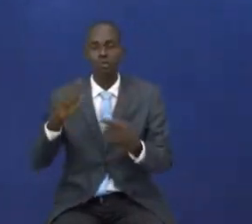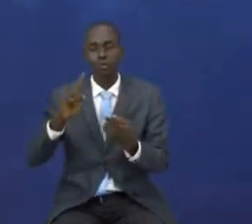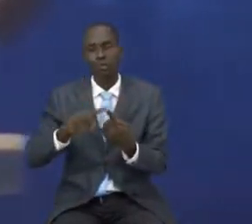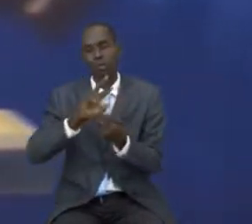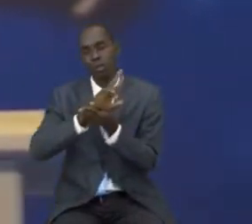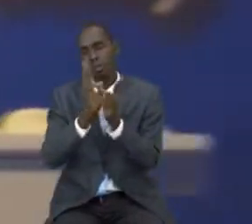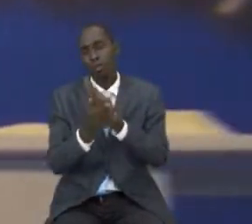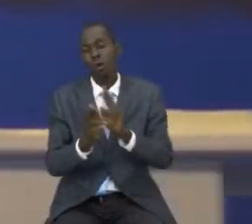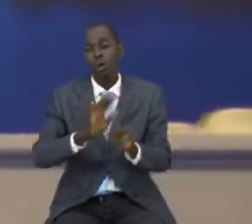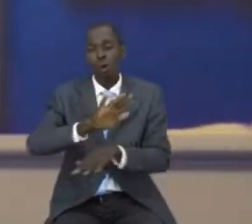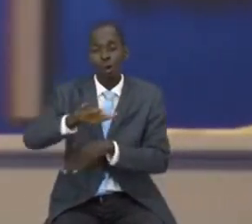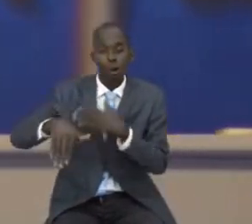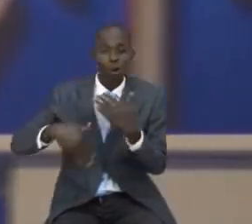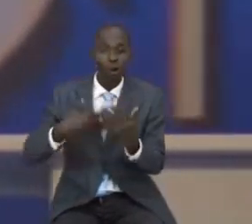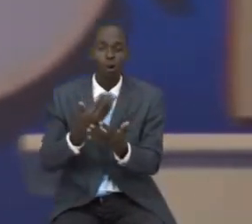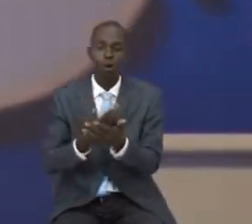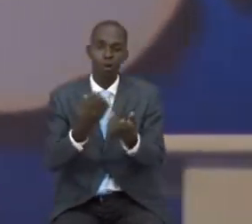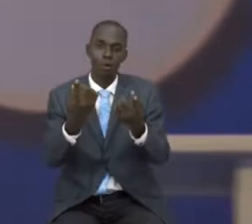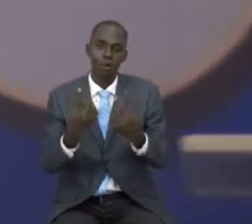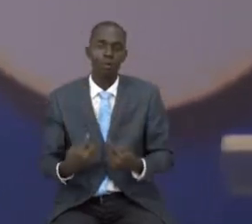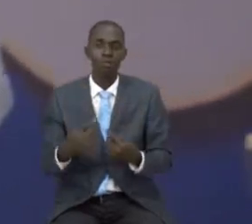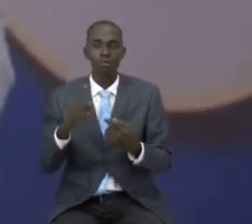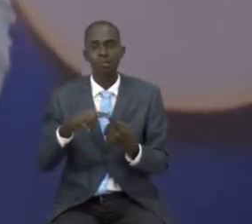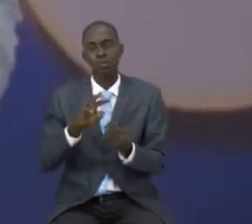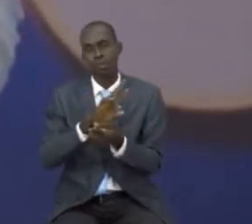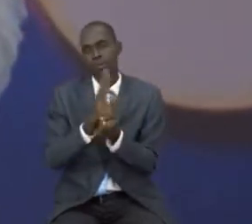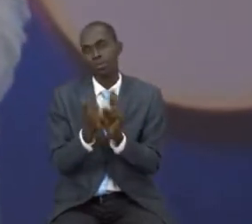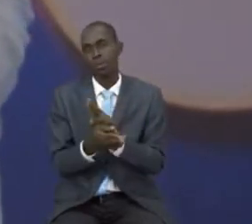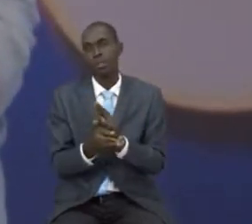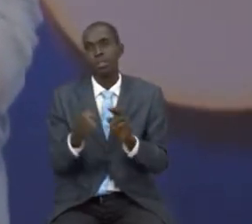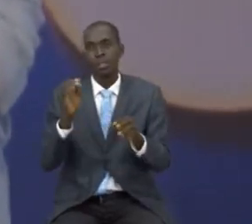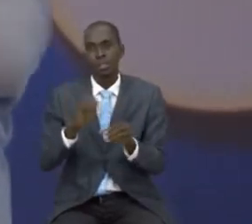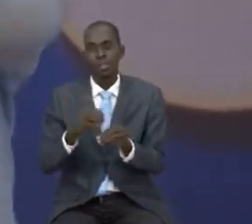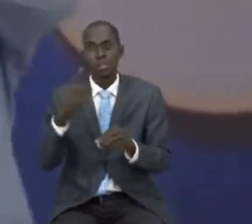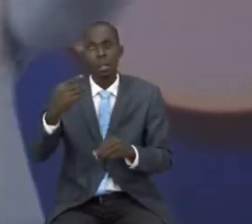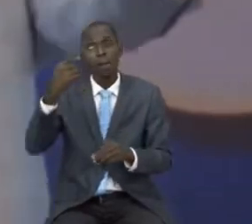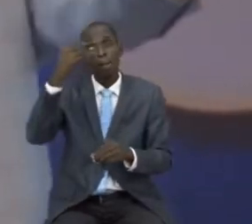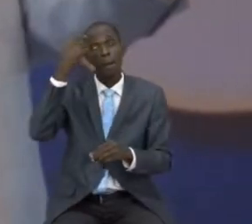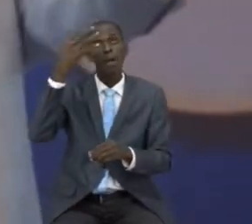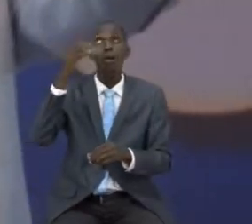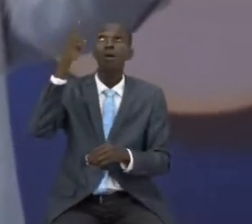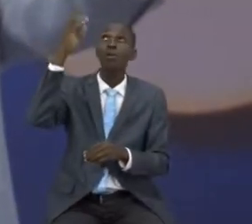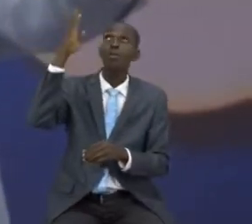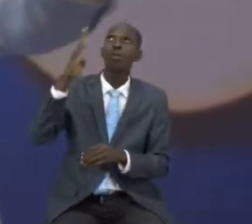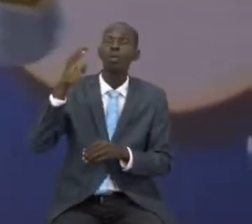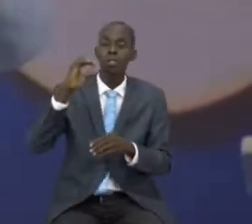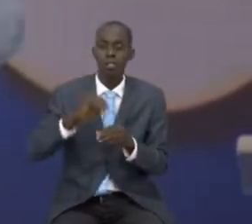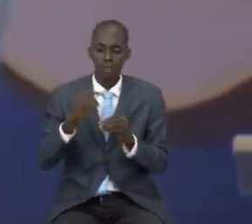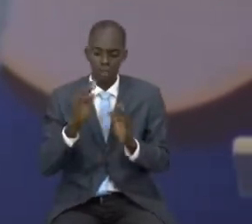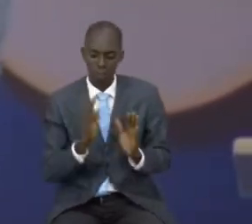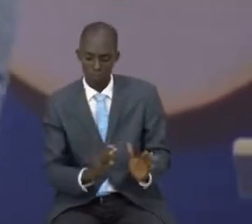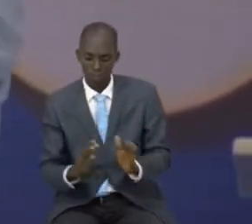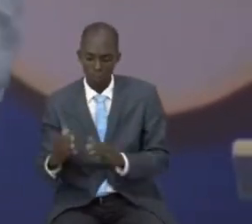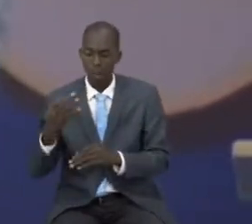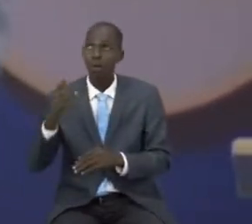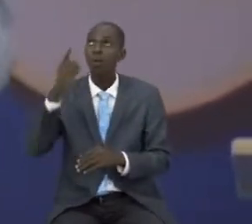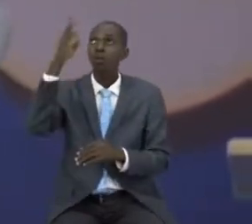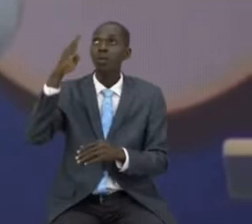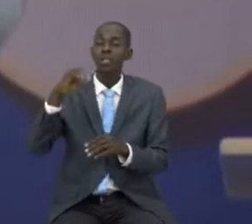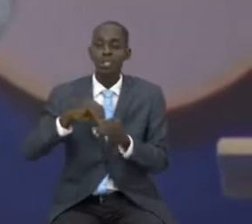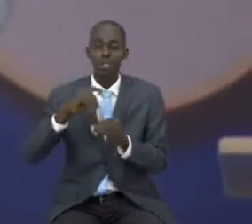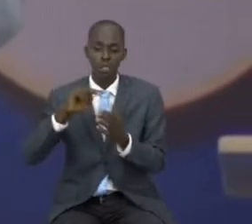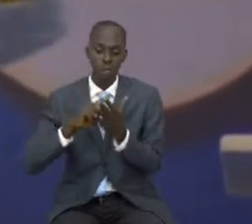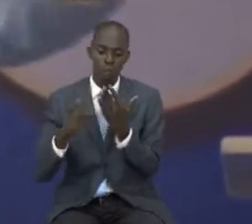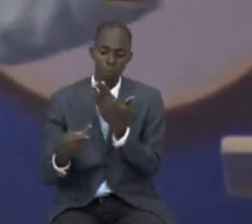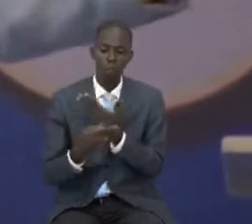repentance. All should come to repentance. In the mind of God, in the plan of God, in the program of